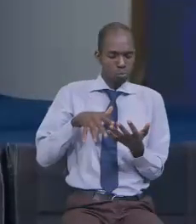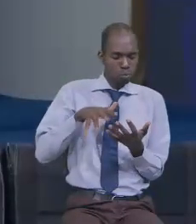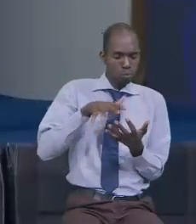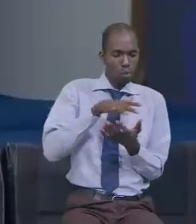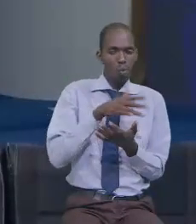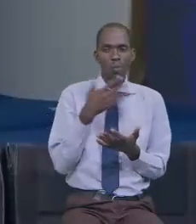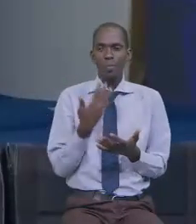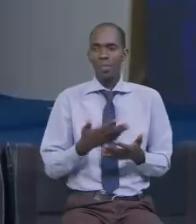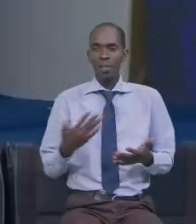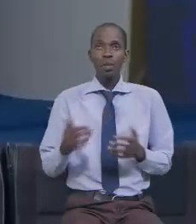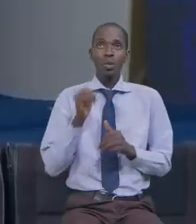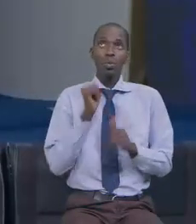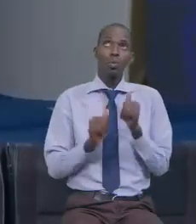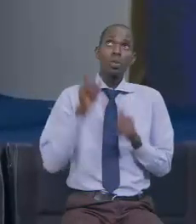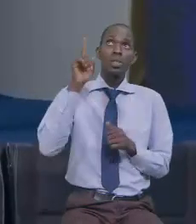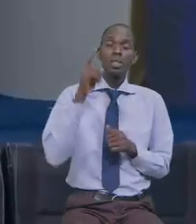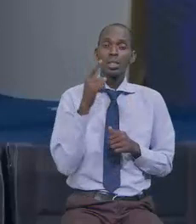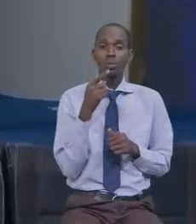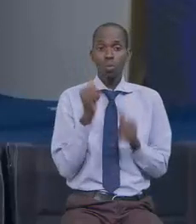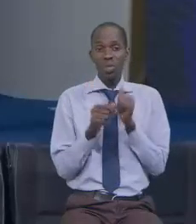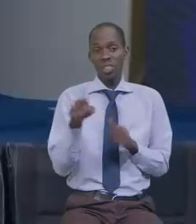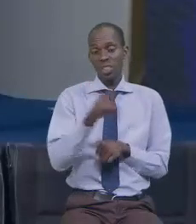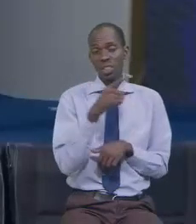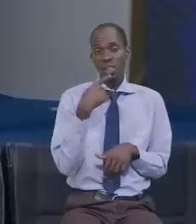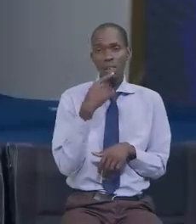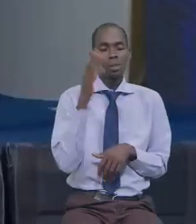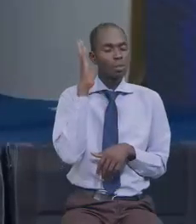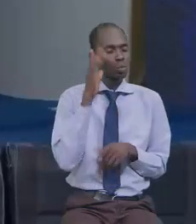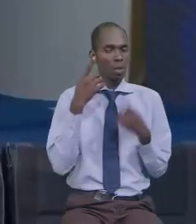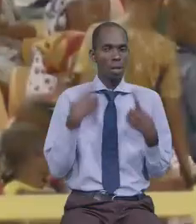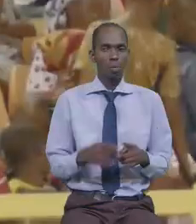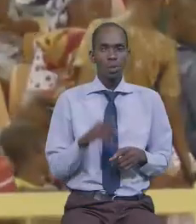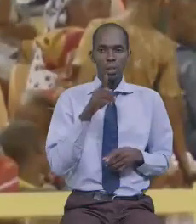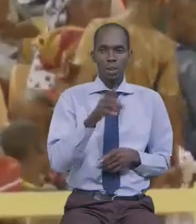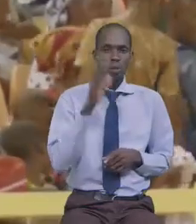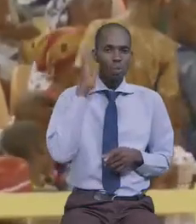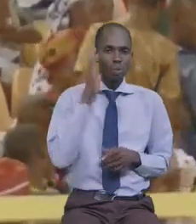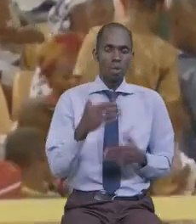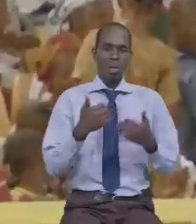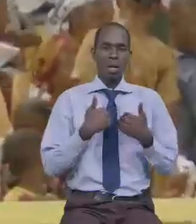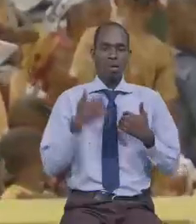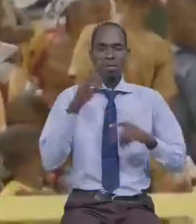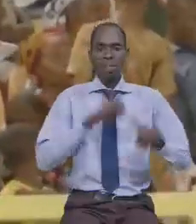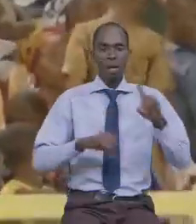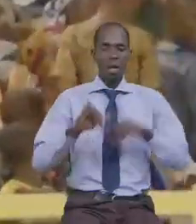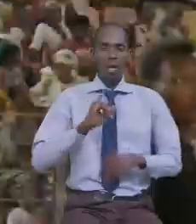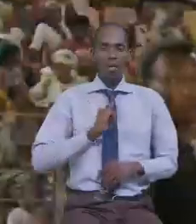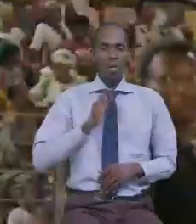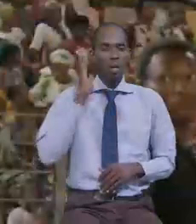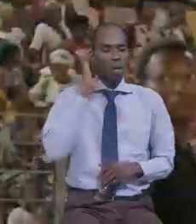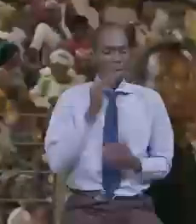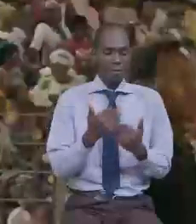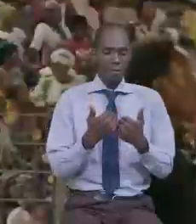says shall come to pass, he shall have. I will have.